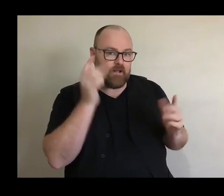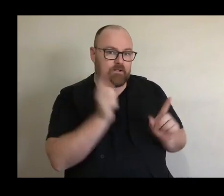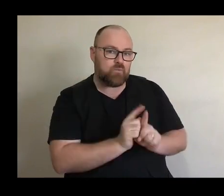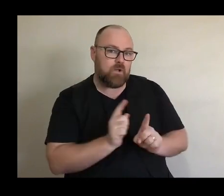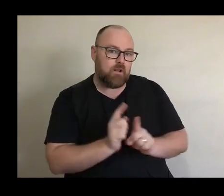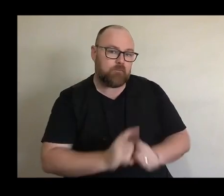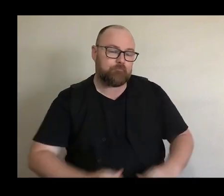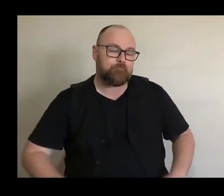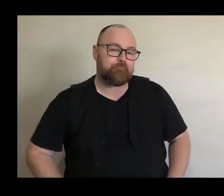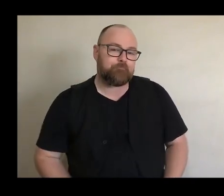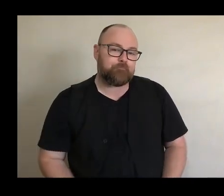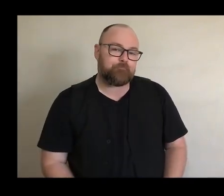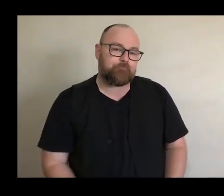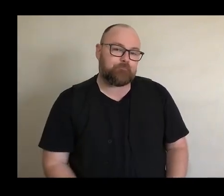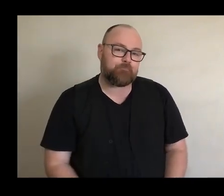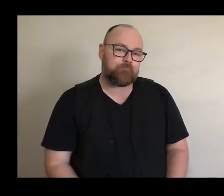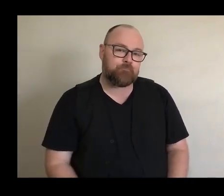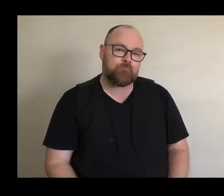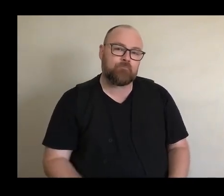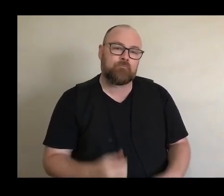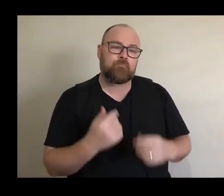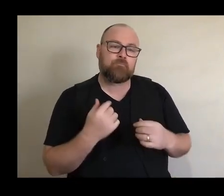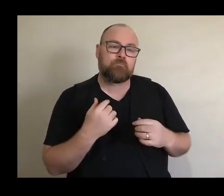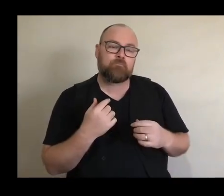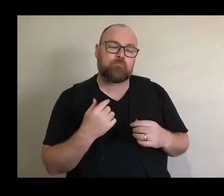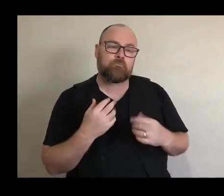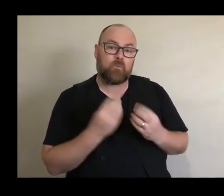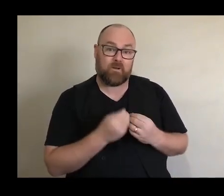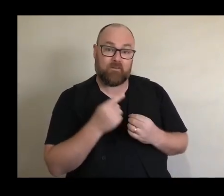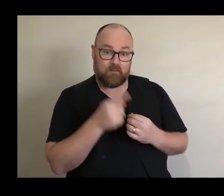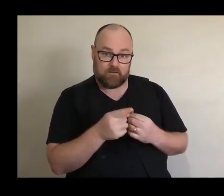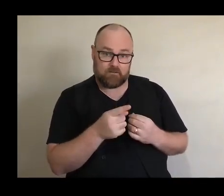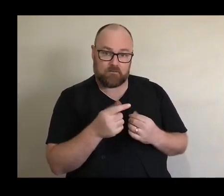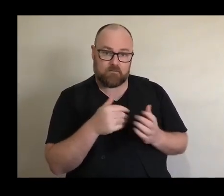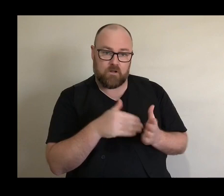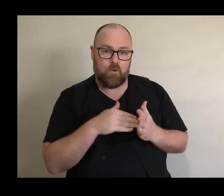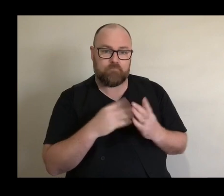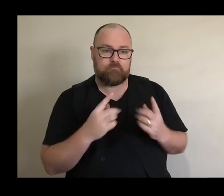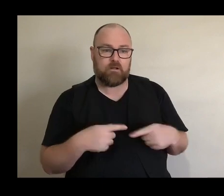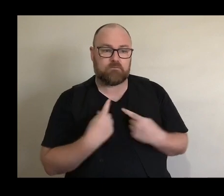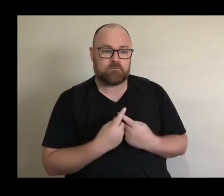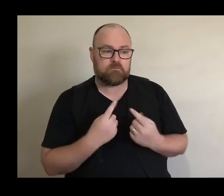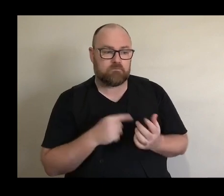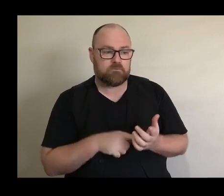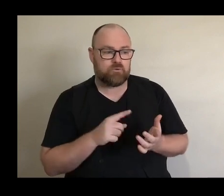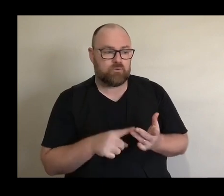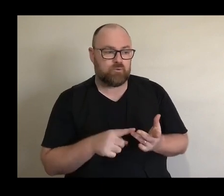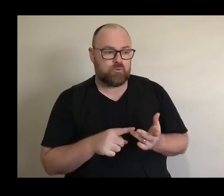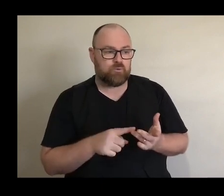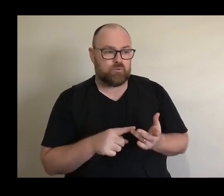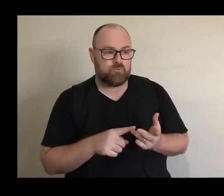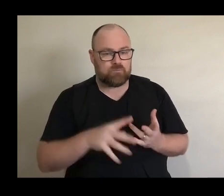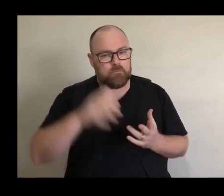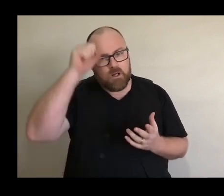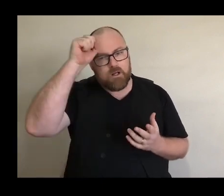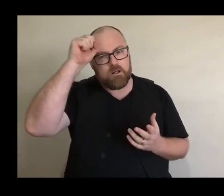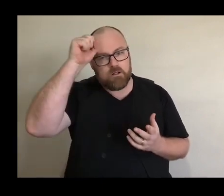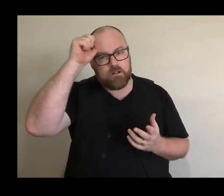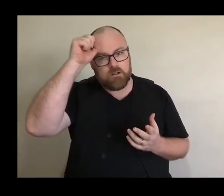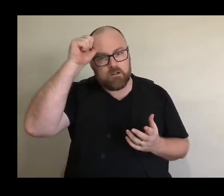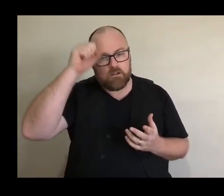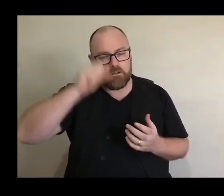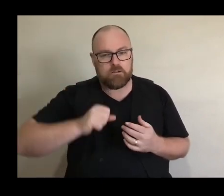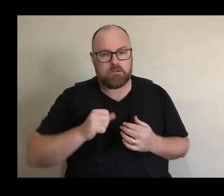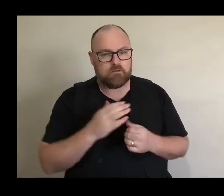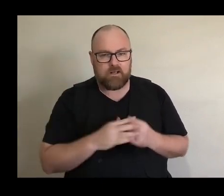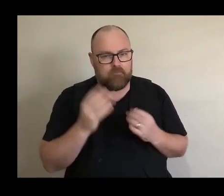And in and of itself, help us not to forget, right? Because that's the